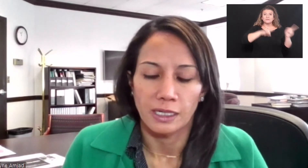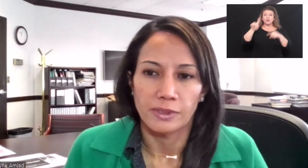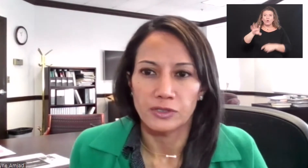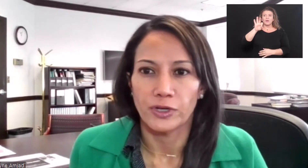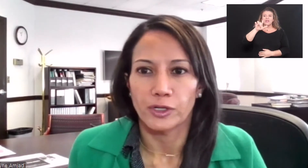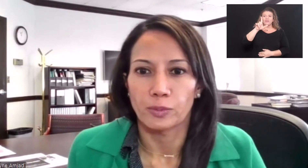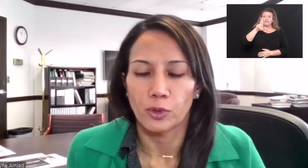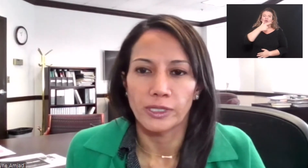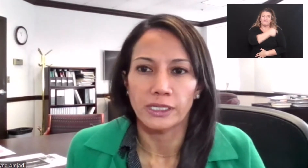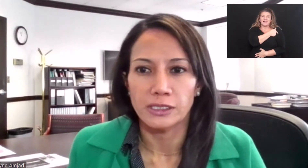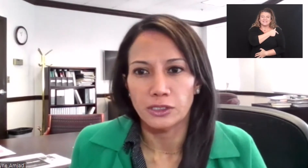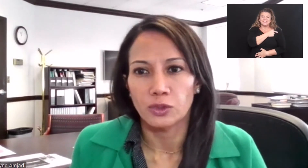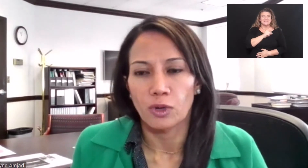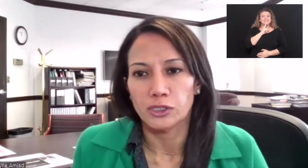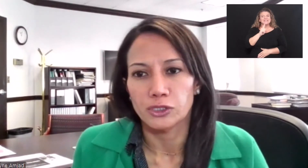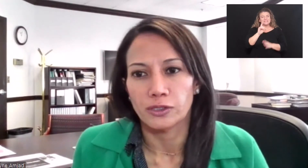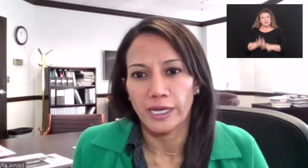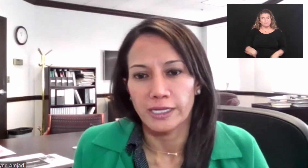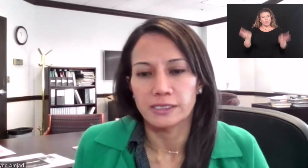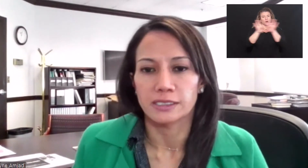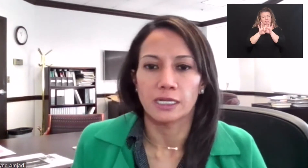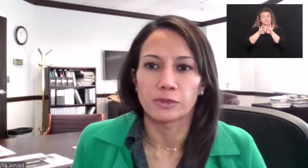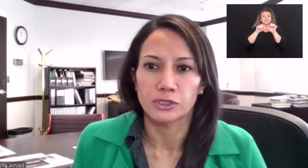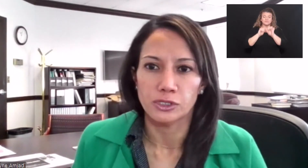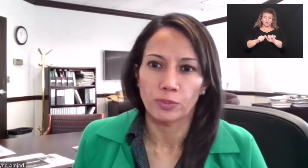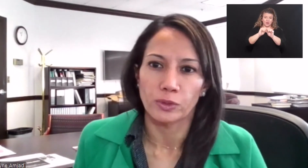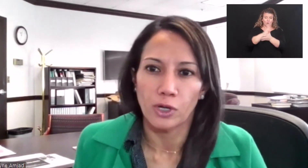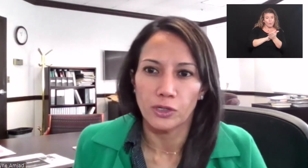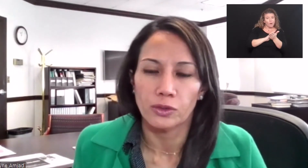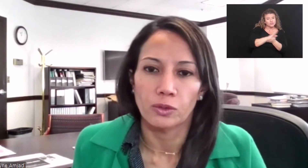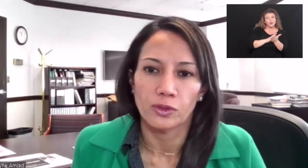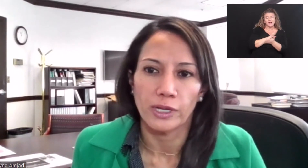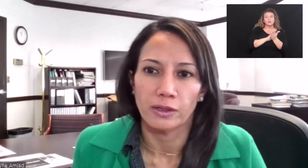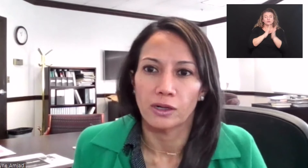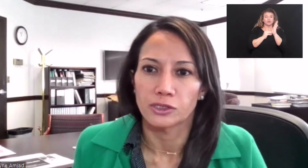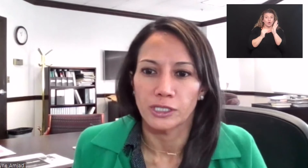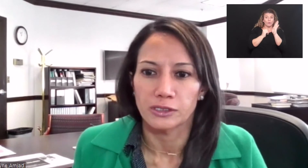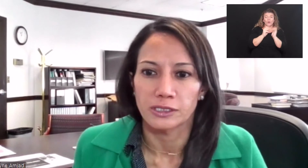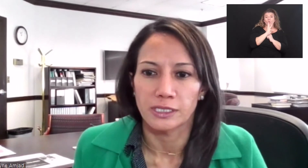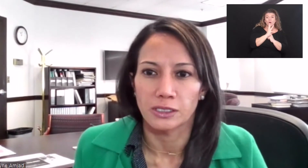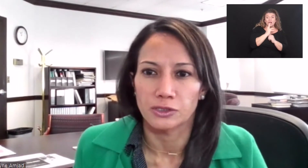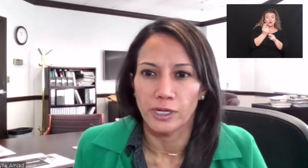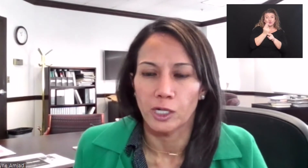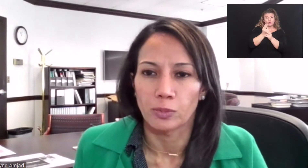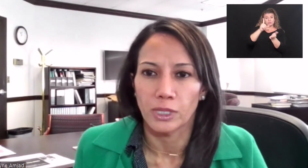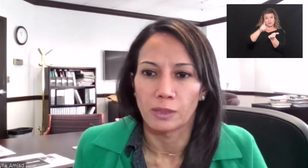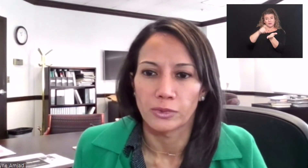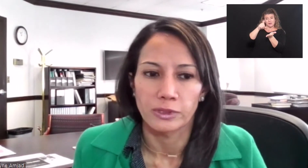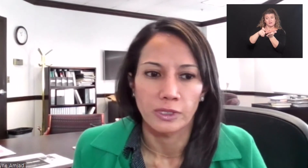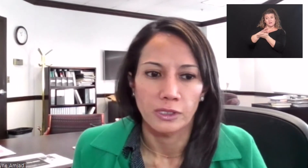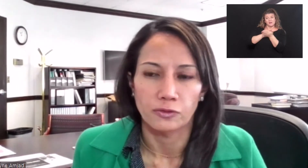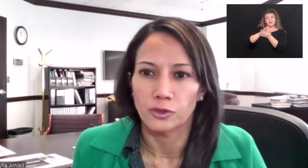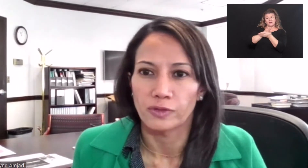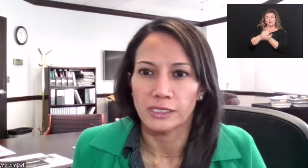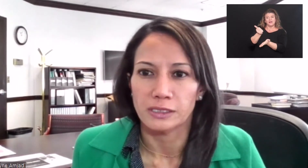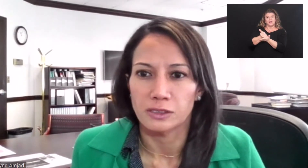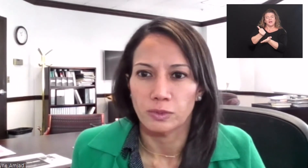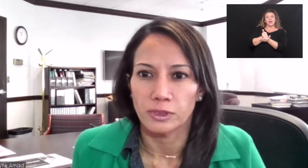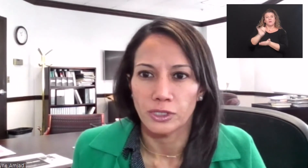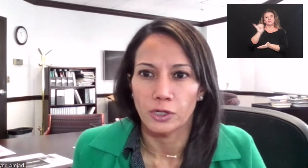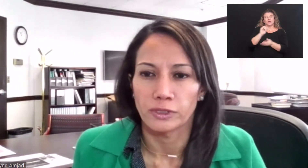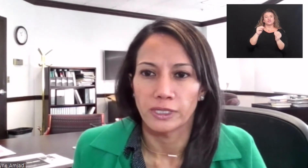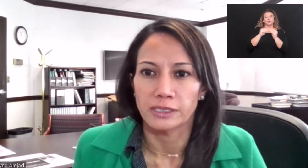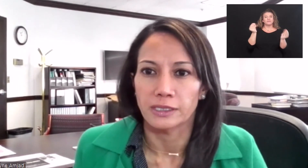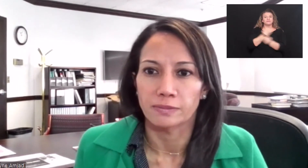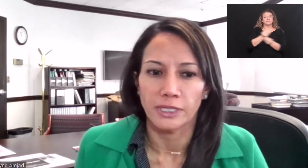vaccine. It is very important, and continue to wash your hands with soap and water or the alcohol gels. It does also help with the flu vaccine